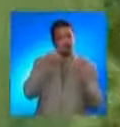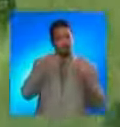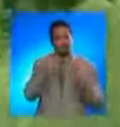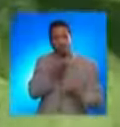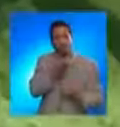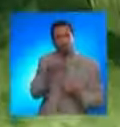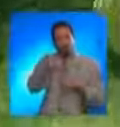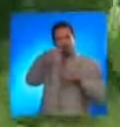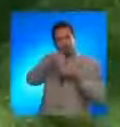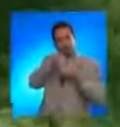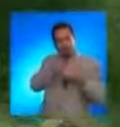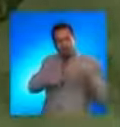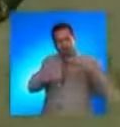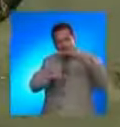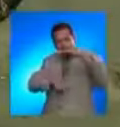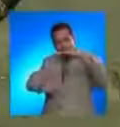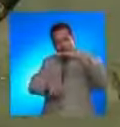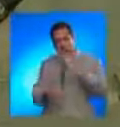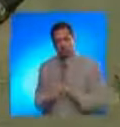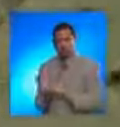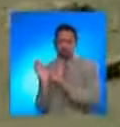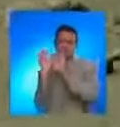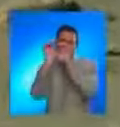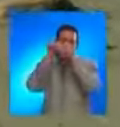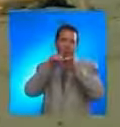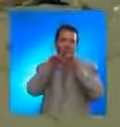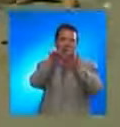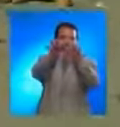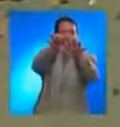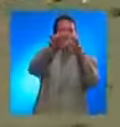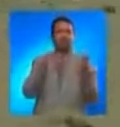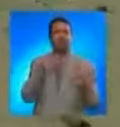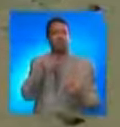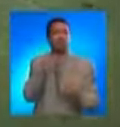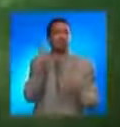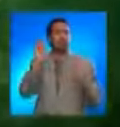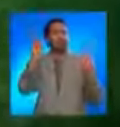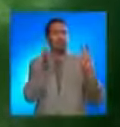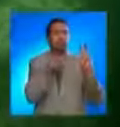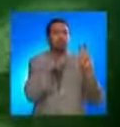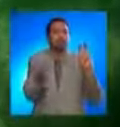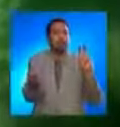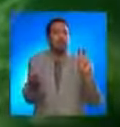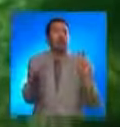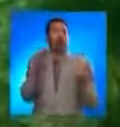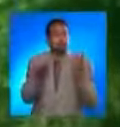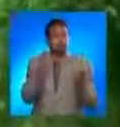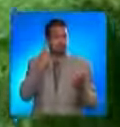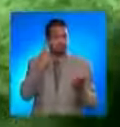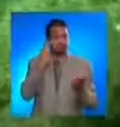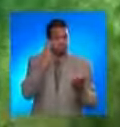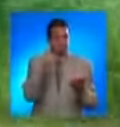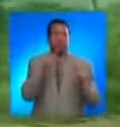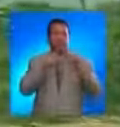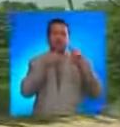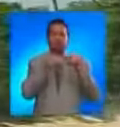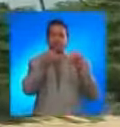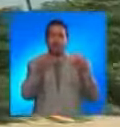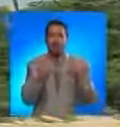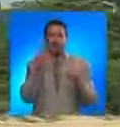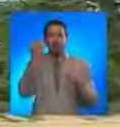Tsunamis can drag deep-sea material which may later be deposited on land. The presence of this material at a particular site can